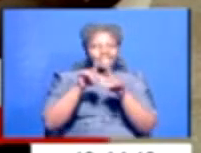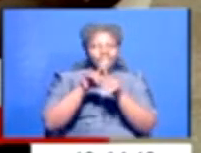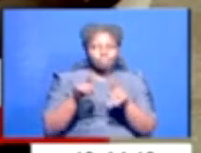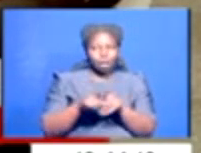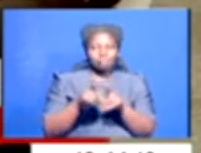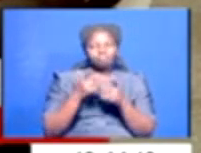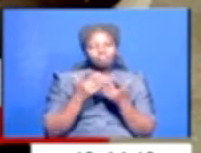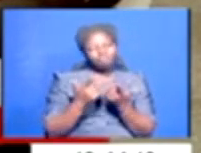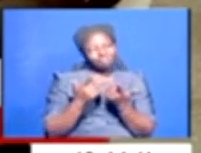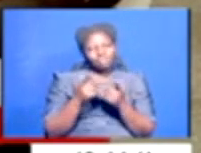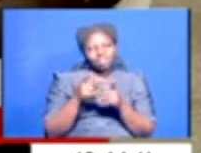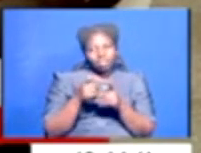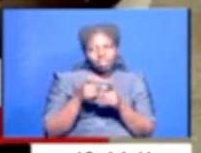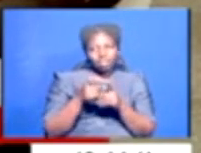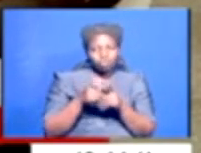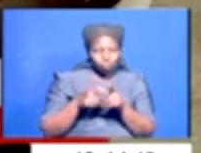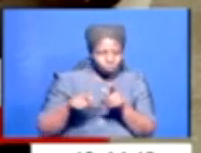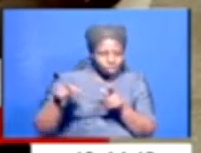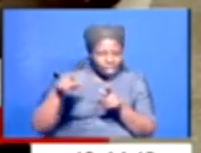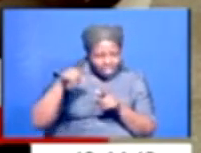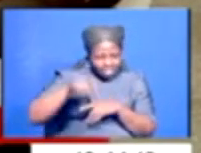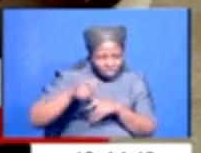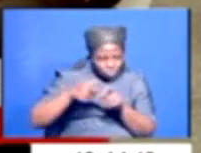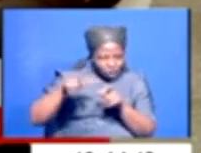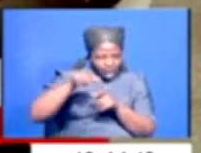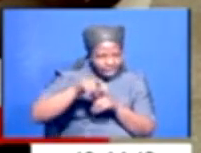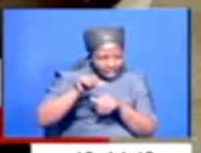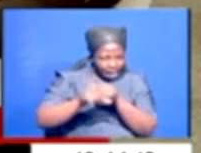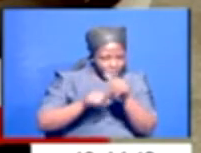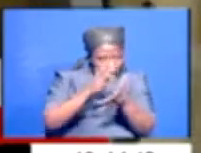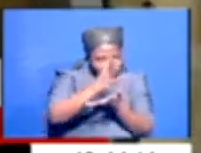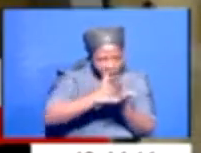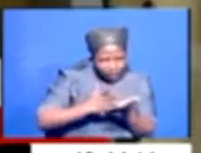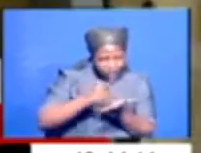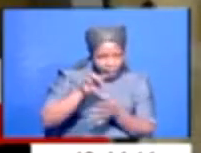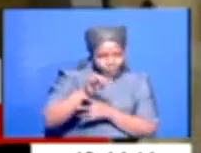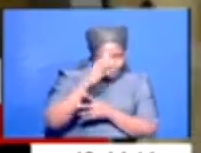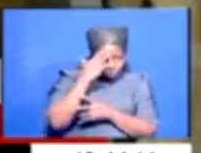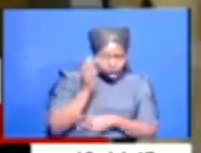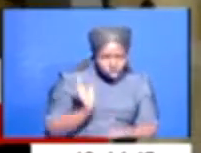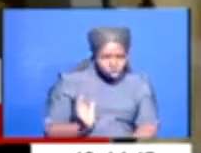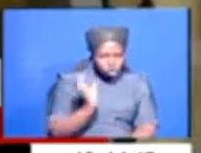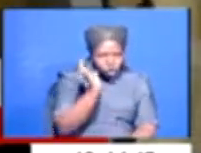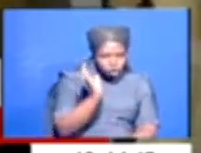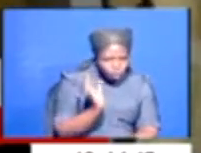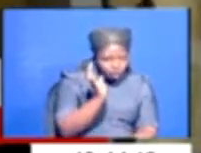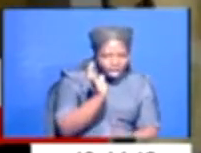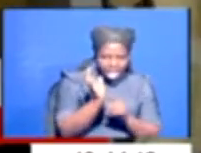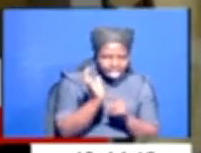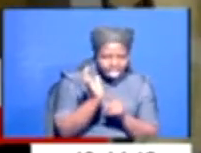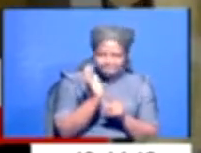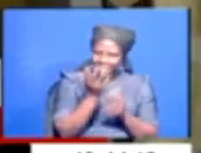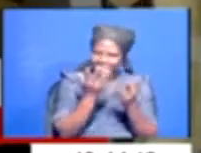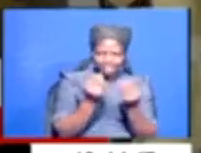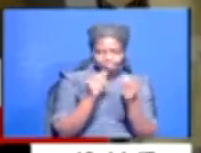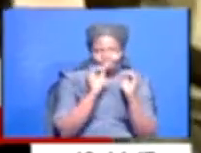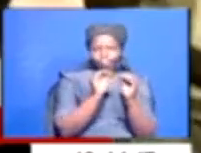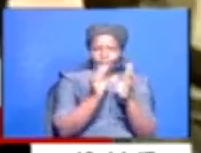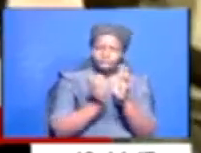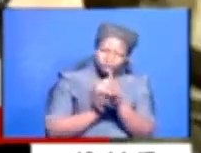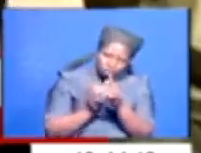half meter, because shoot put is not easy the way you think to add 1 meter. Mm-hmm. I want a half